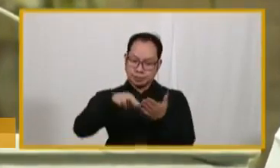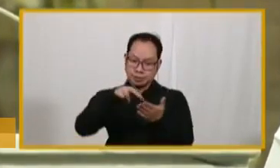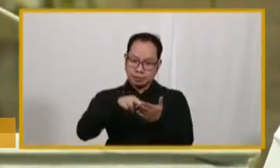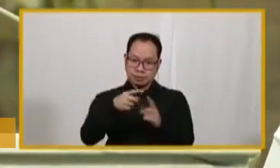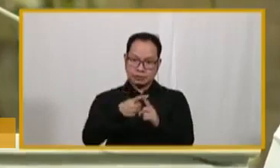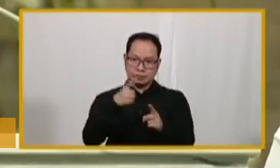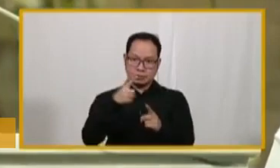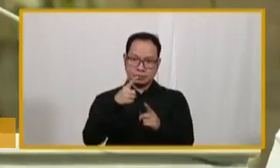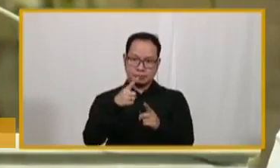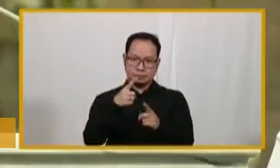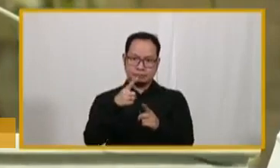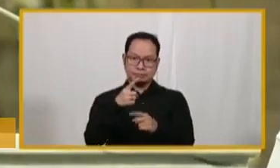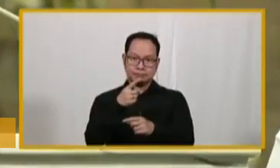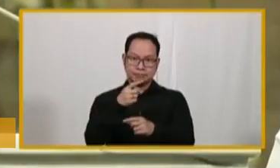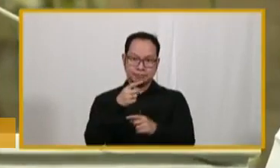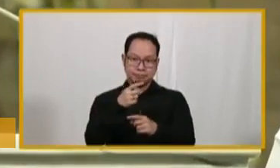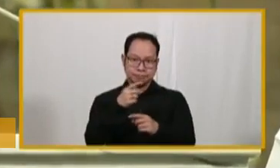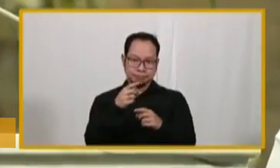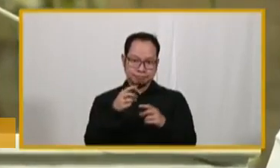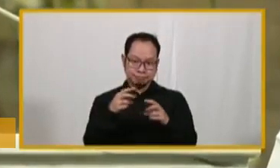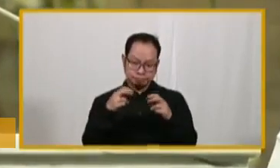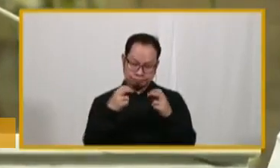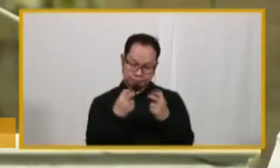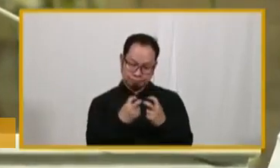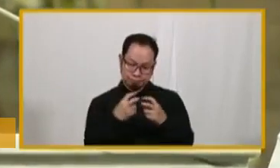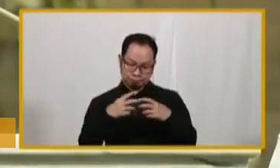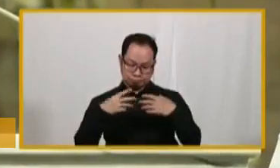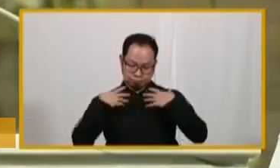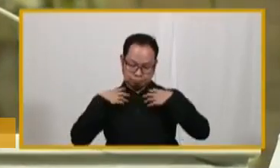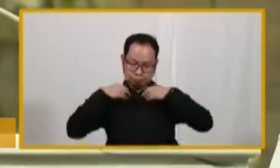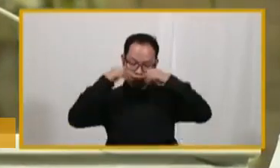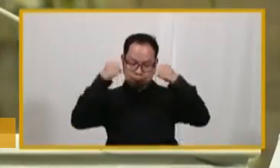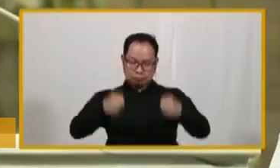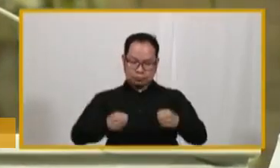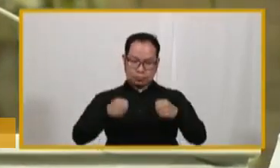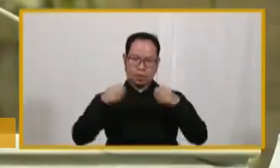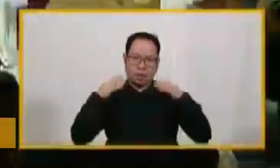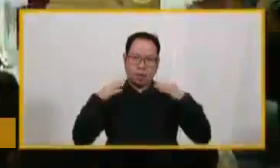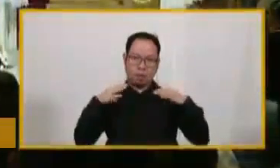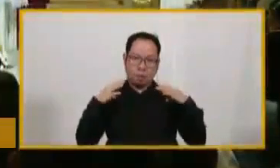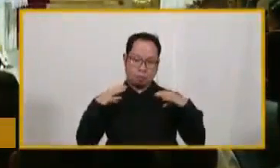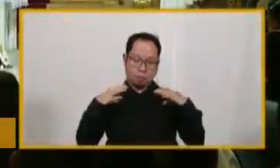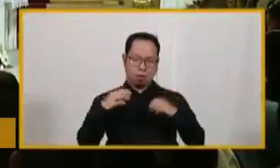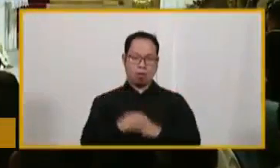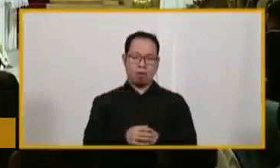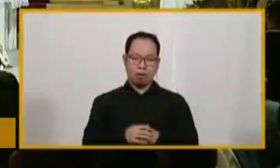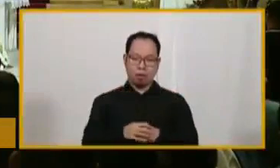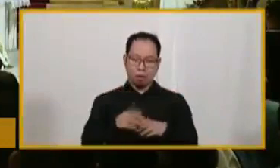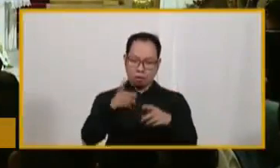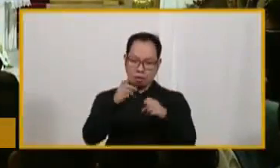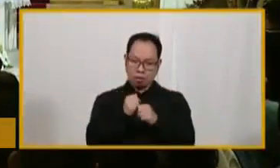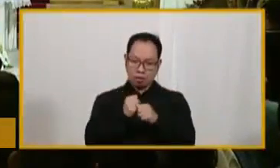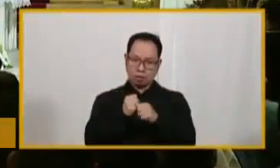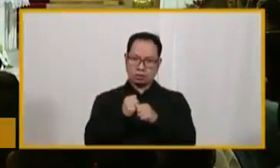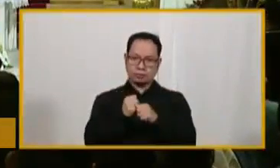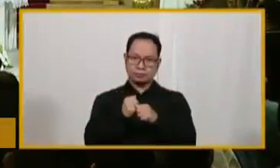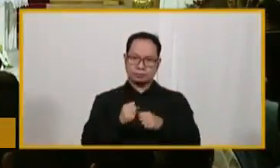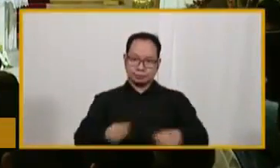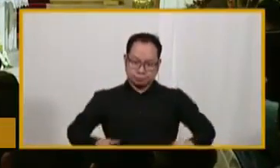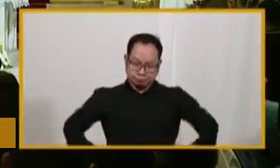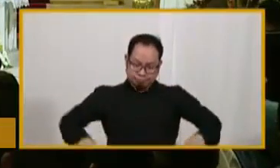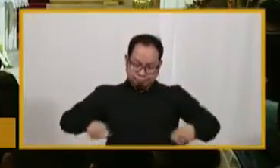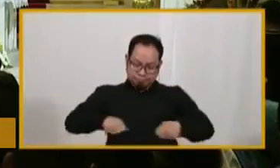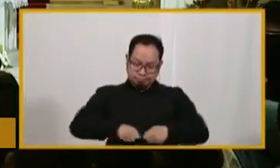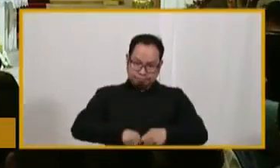supper and took off his outer garments. He took a towel and tied